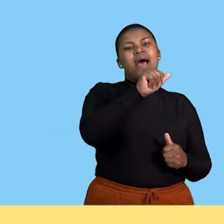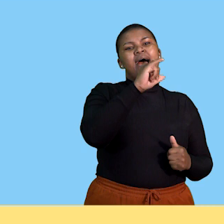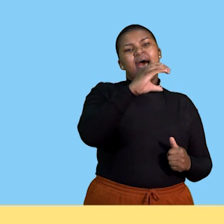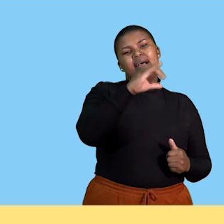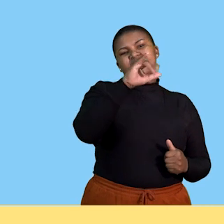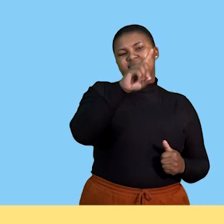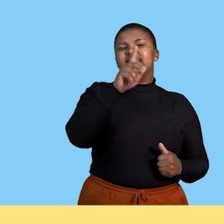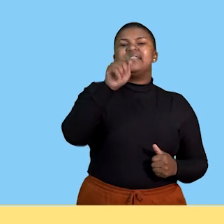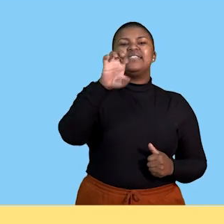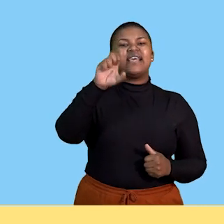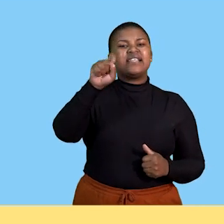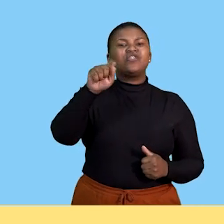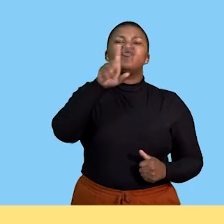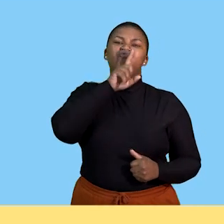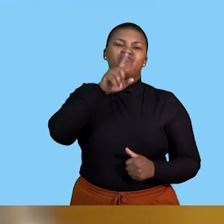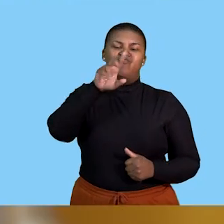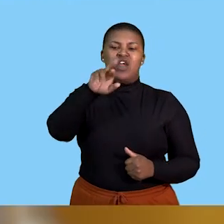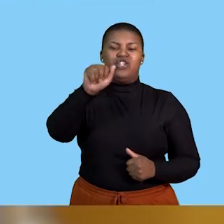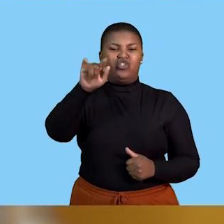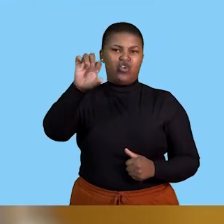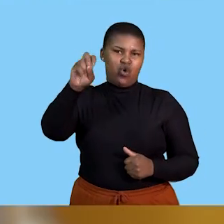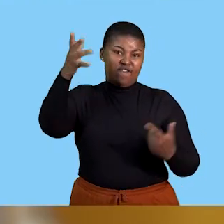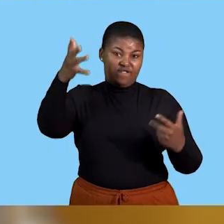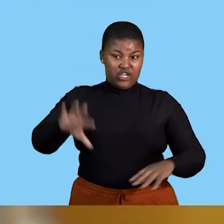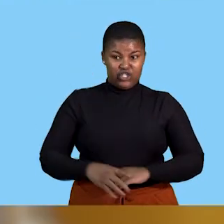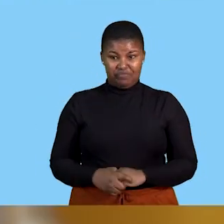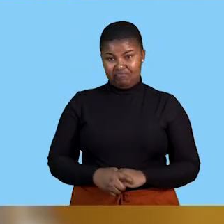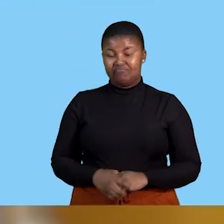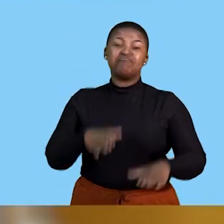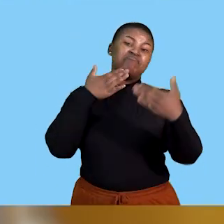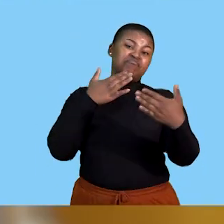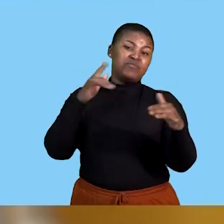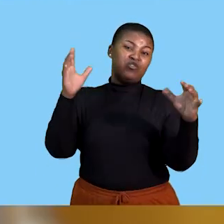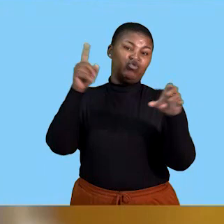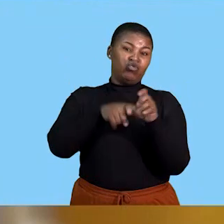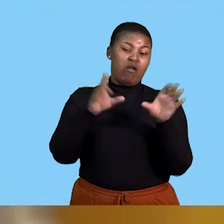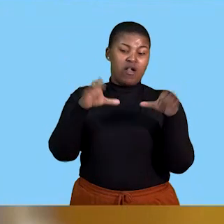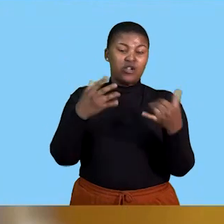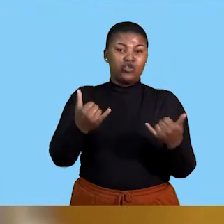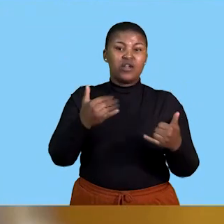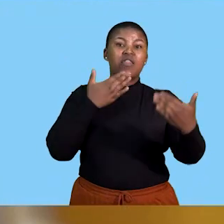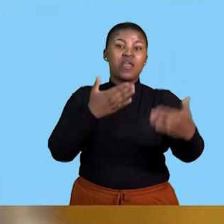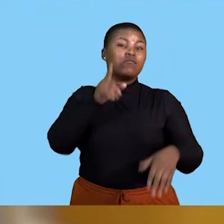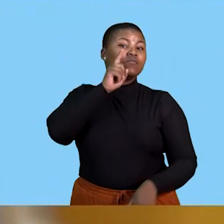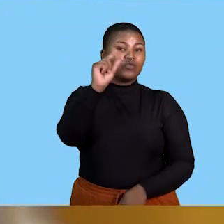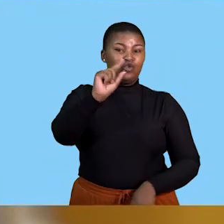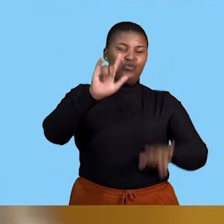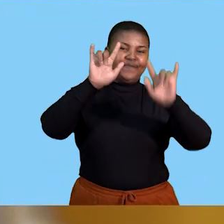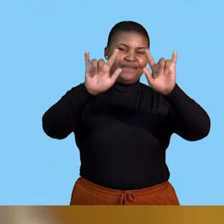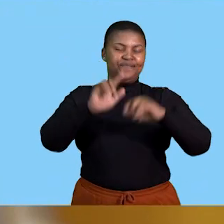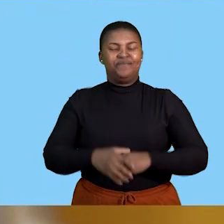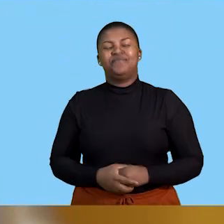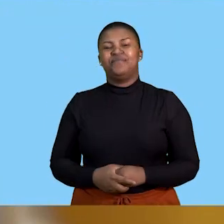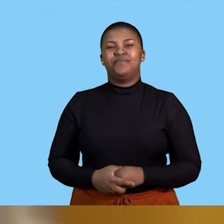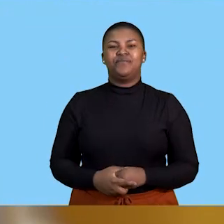and 2023, the business was able to pay its short-term debts without relying on